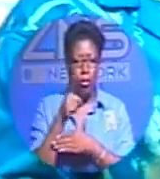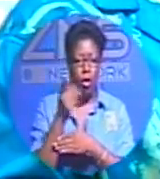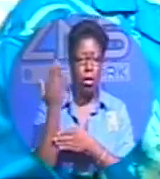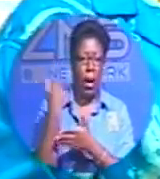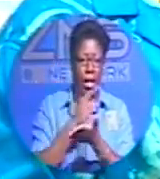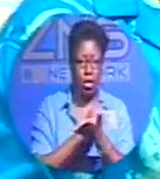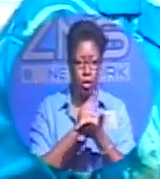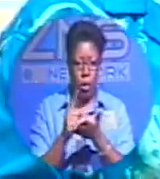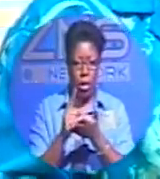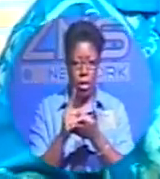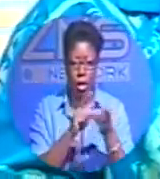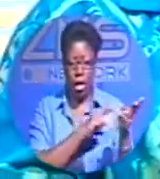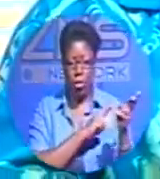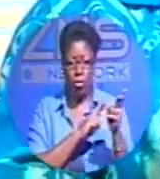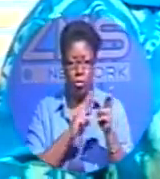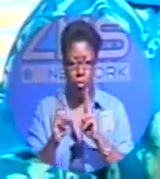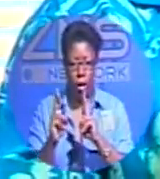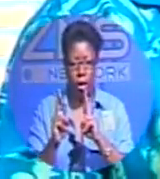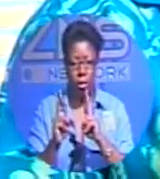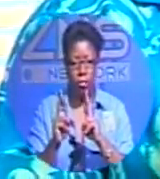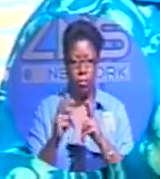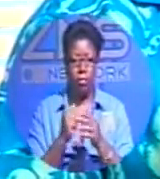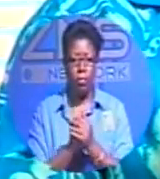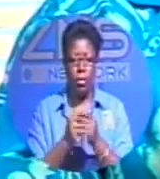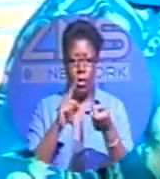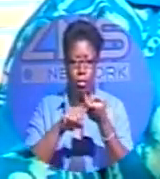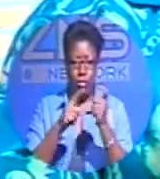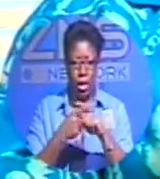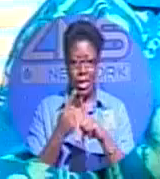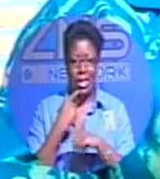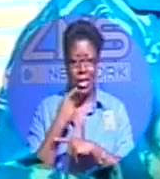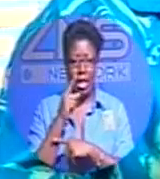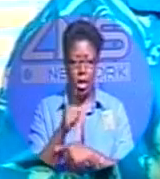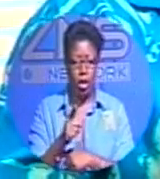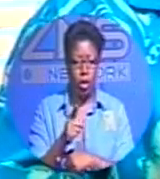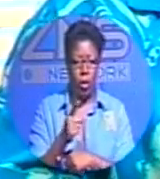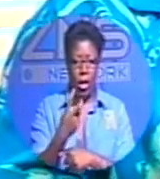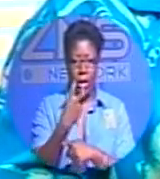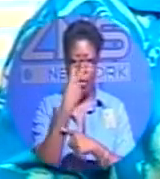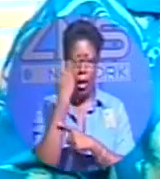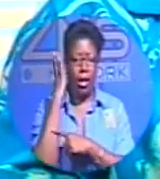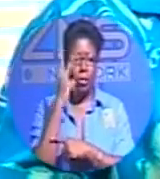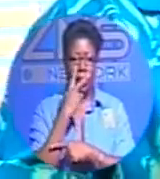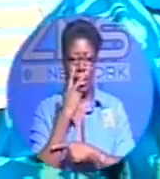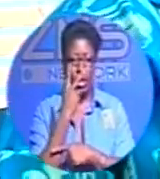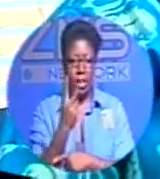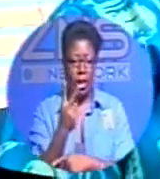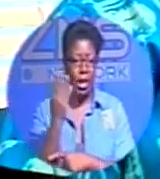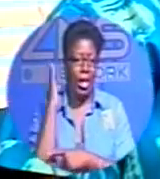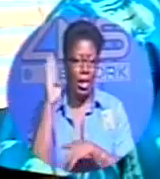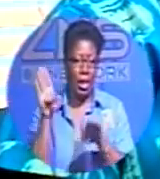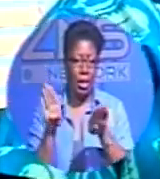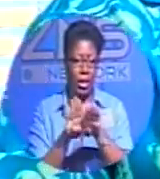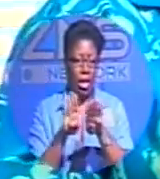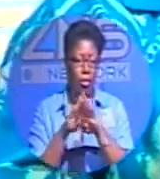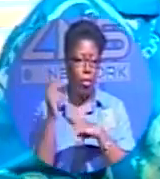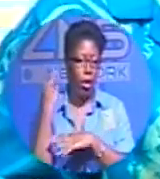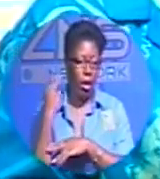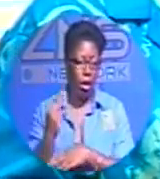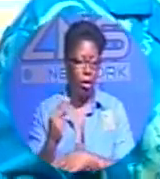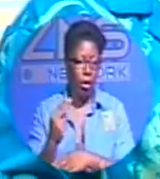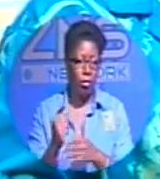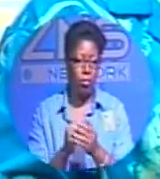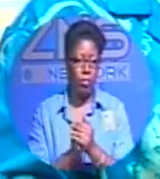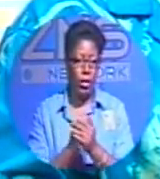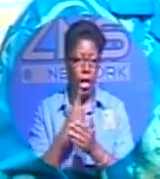and they are set to go. Friends, I tell you, the blind will see, the deaf will hear, the